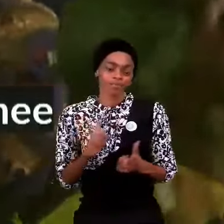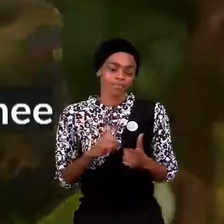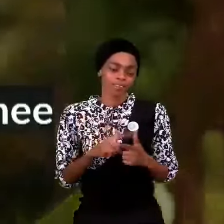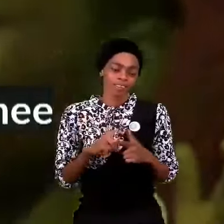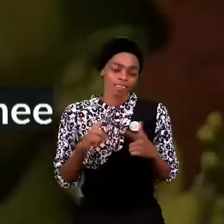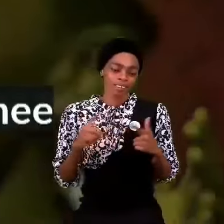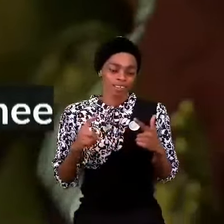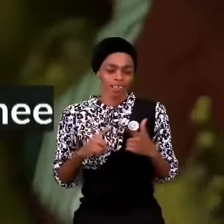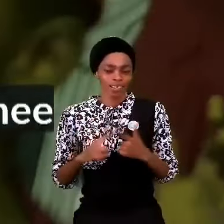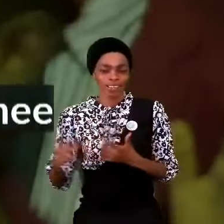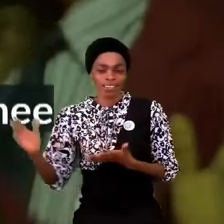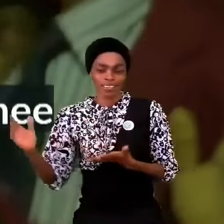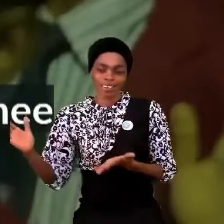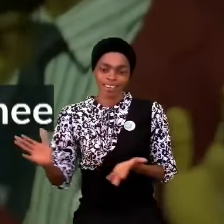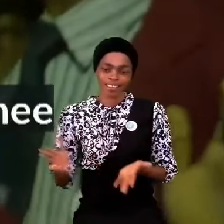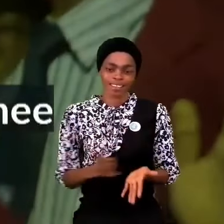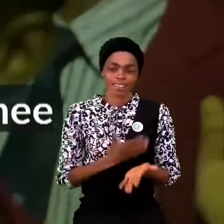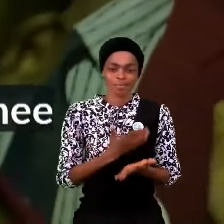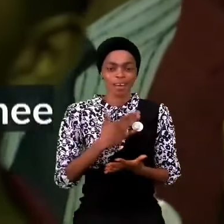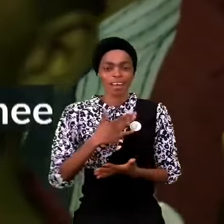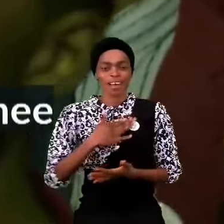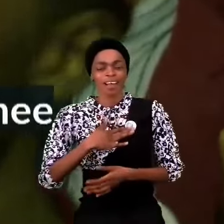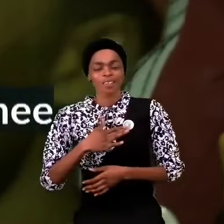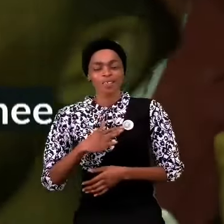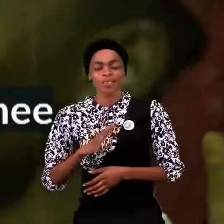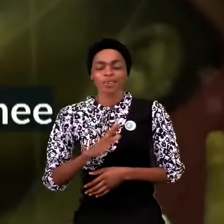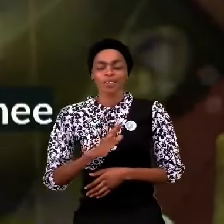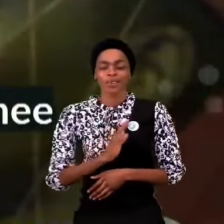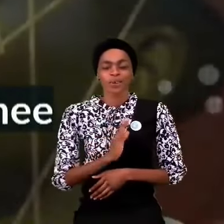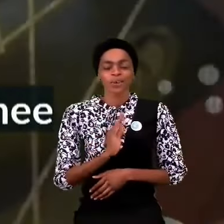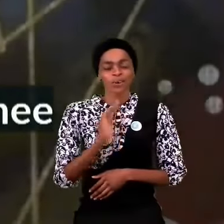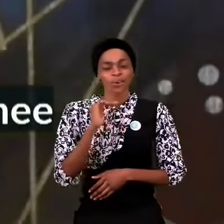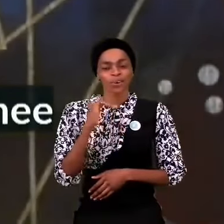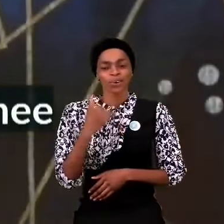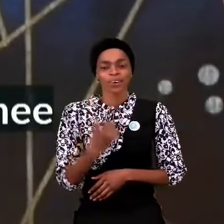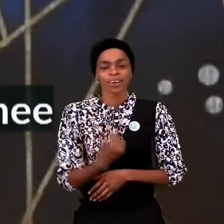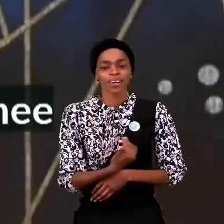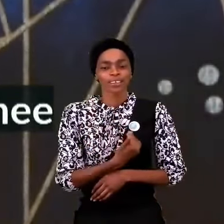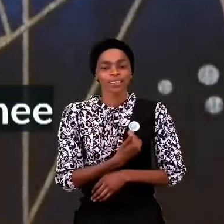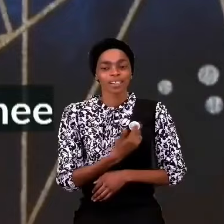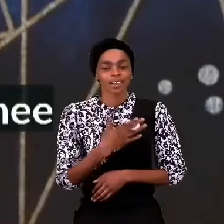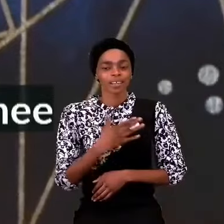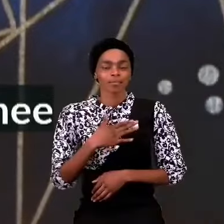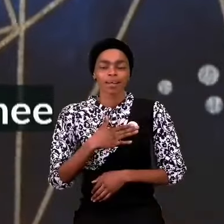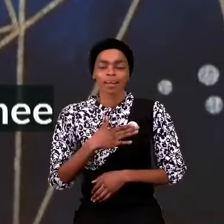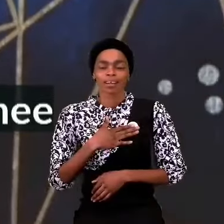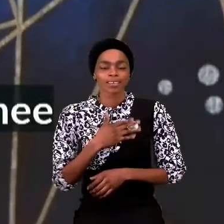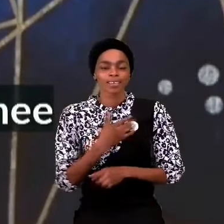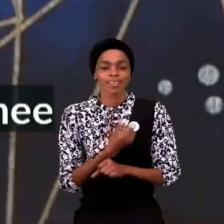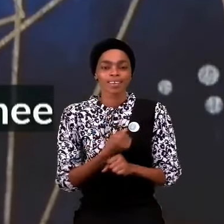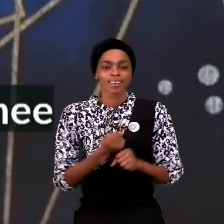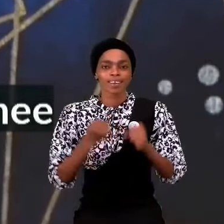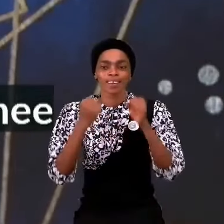my Savior God, to thee.